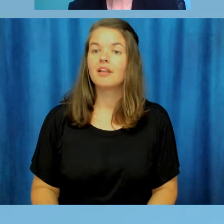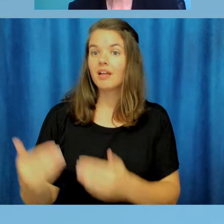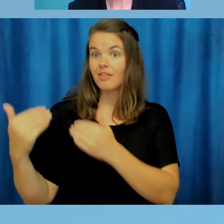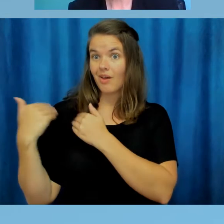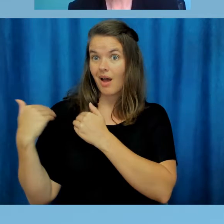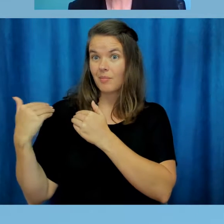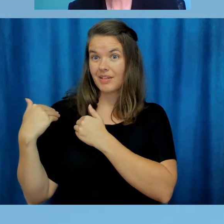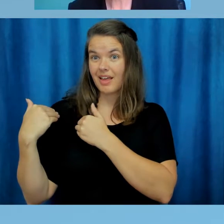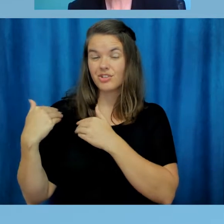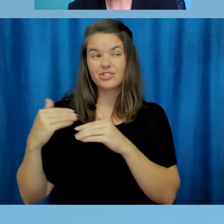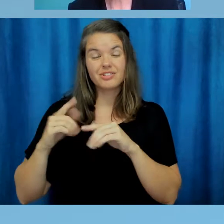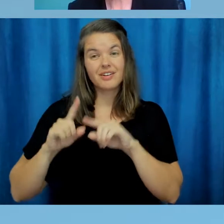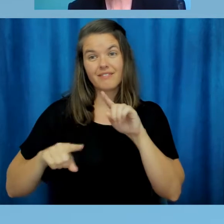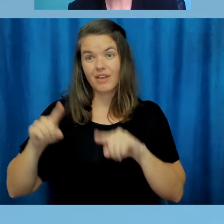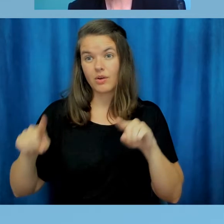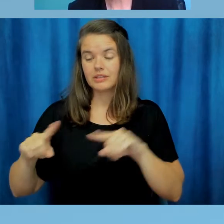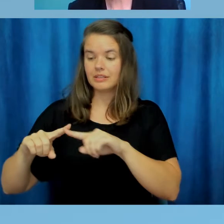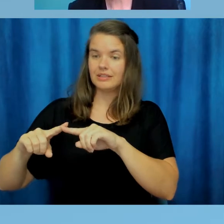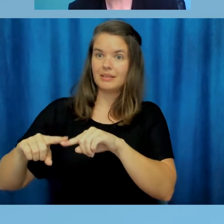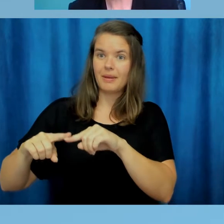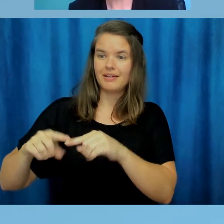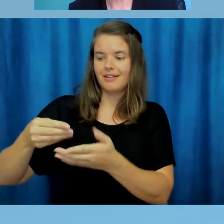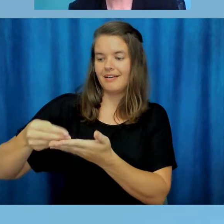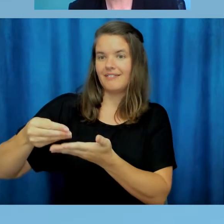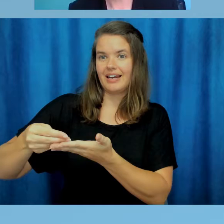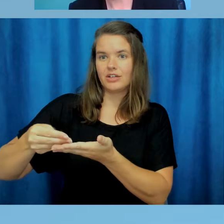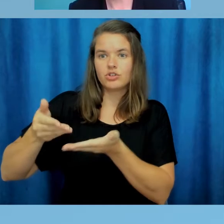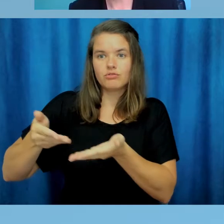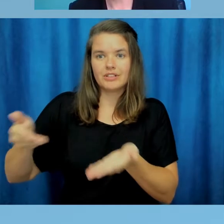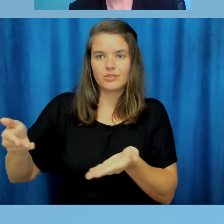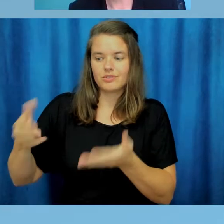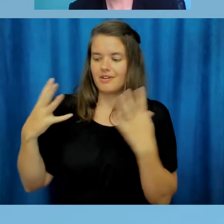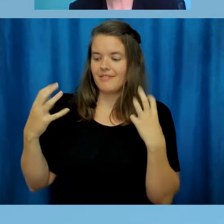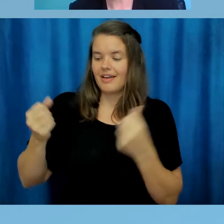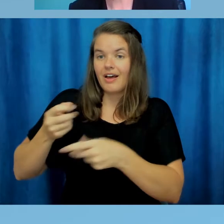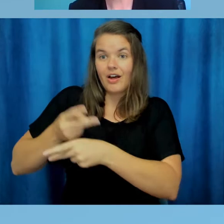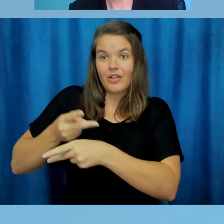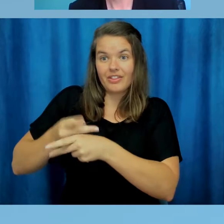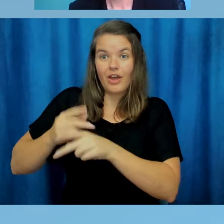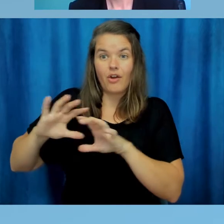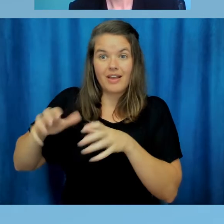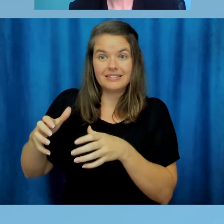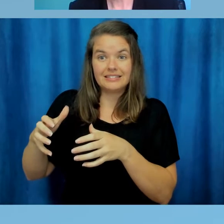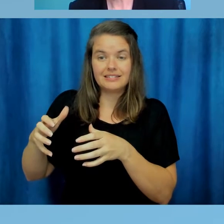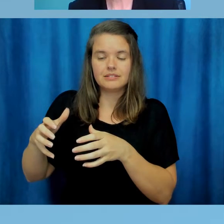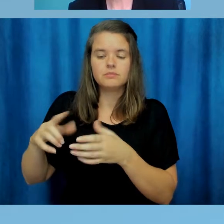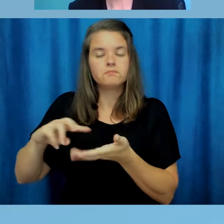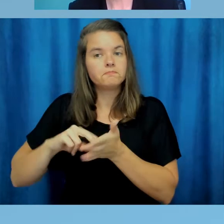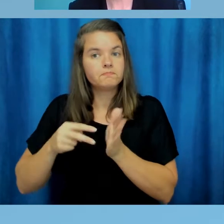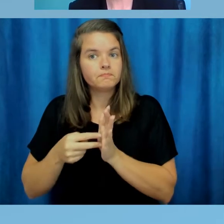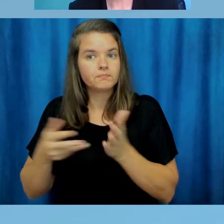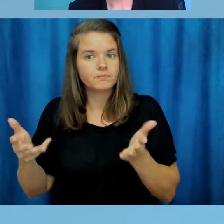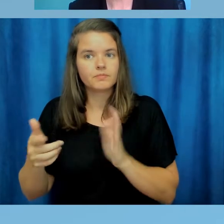The obligation varies depending on the financial resources of the healthcare entity. So what that means is the law would